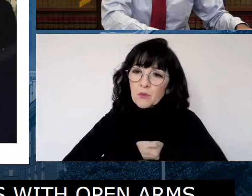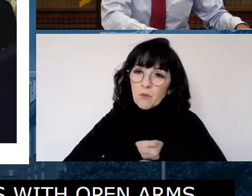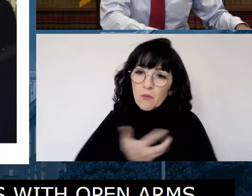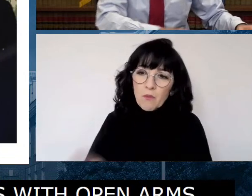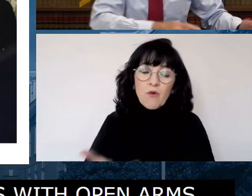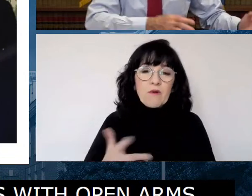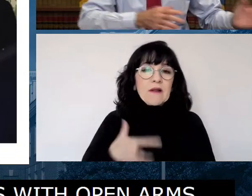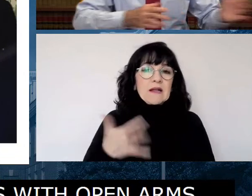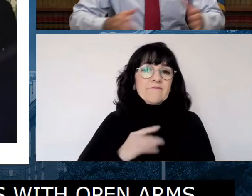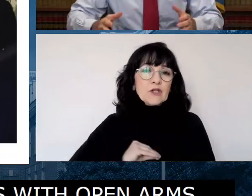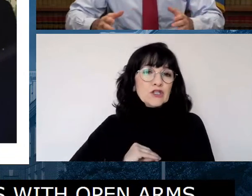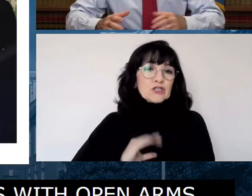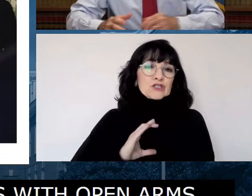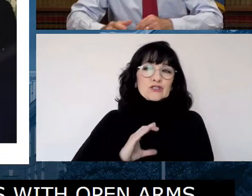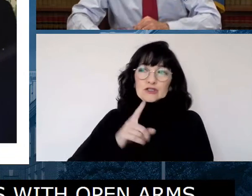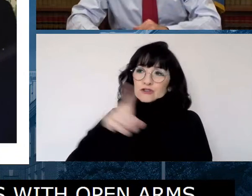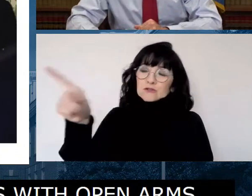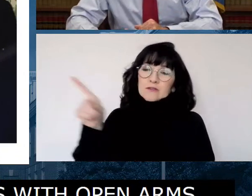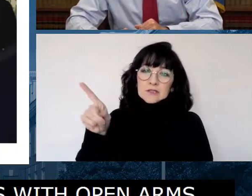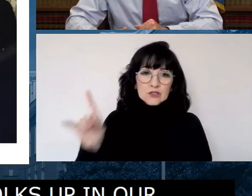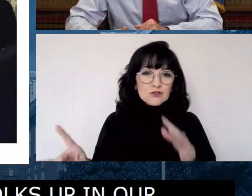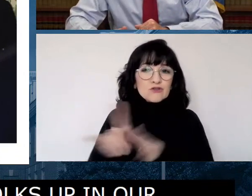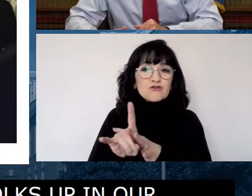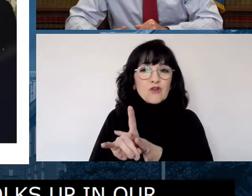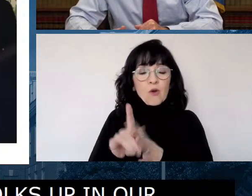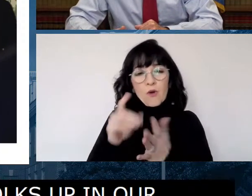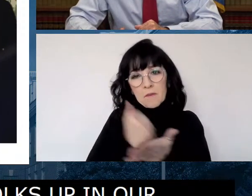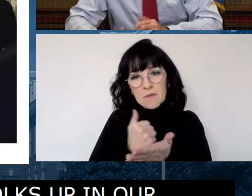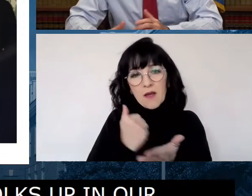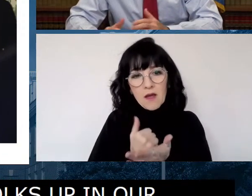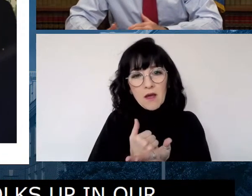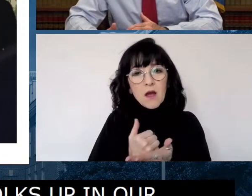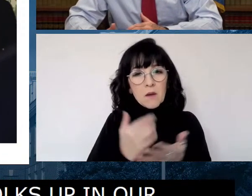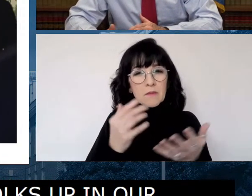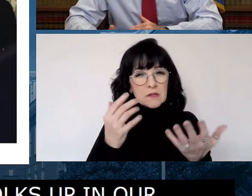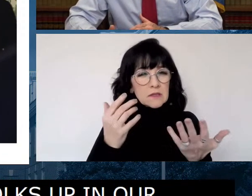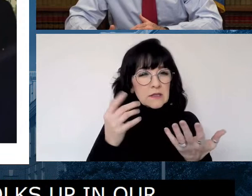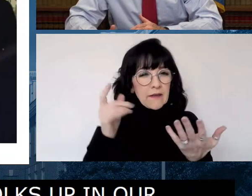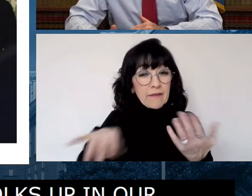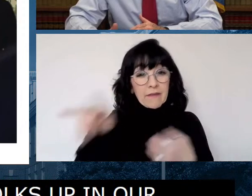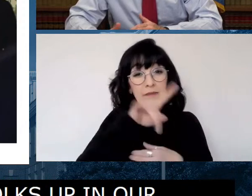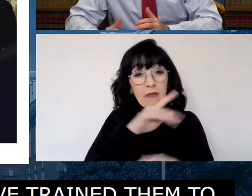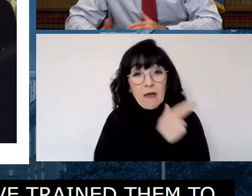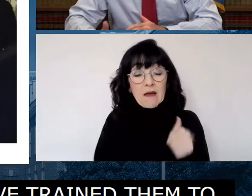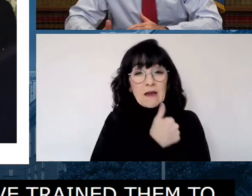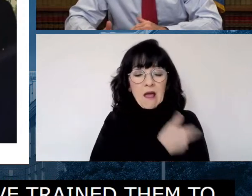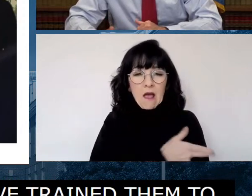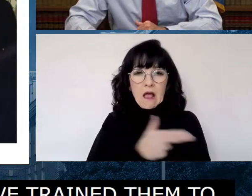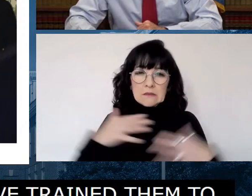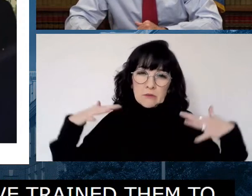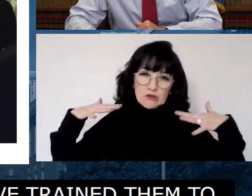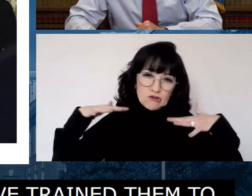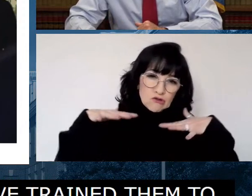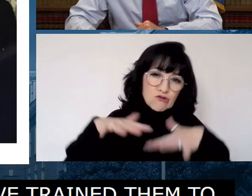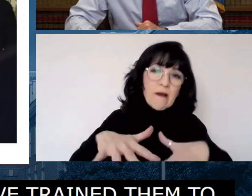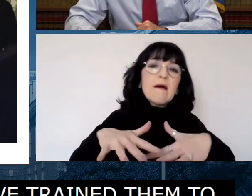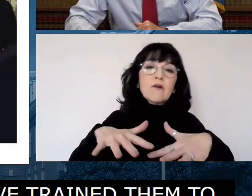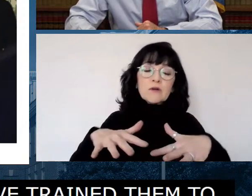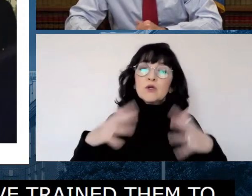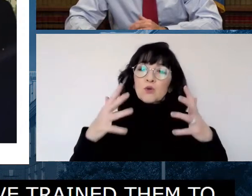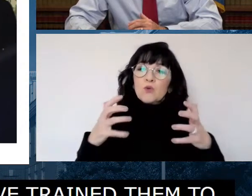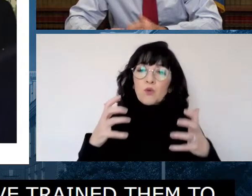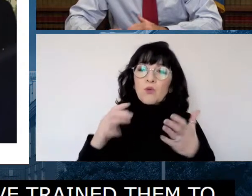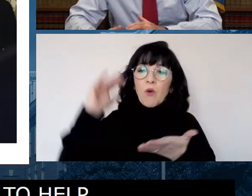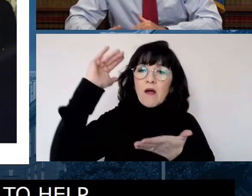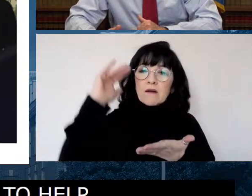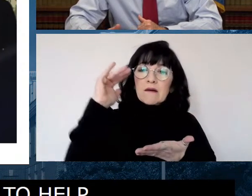in long-term care facilities to help decompress the hospitals. We're seeing those numbers go down anyway, and they should go down even